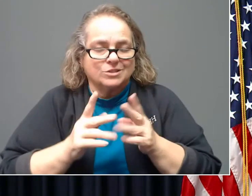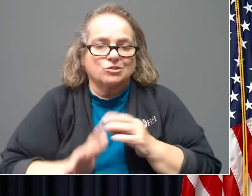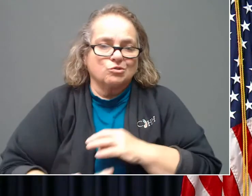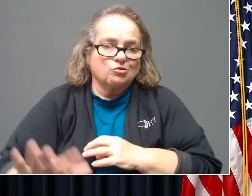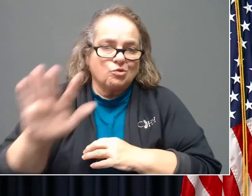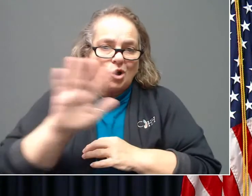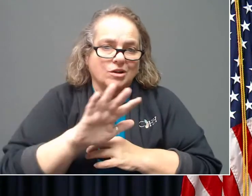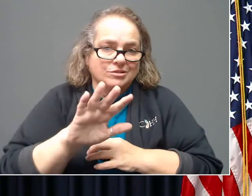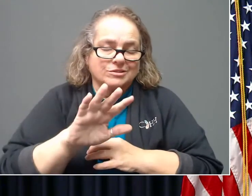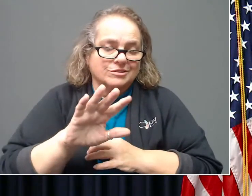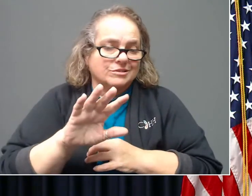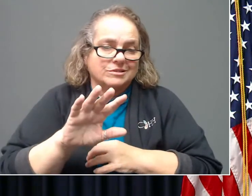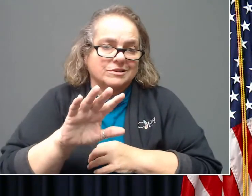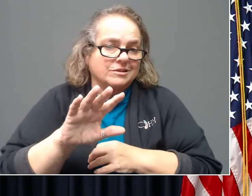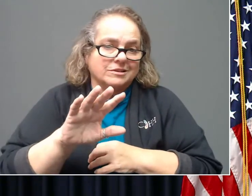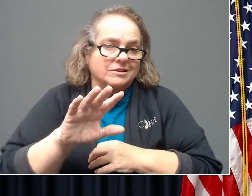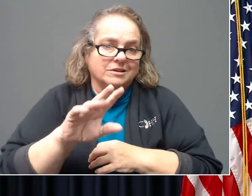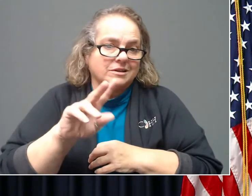country.